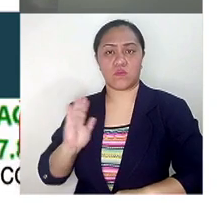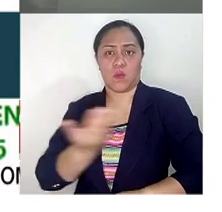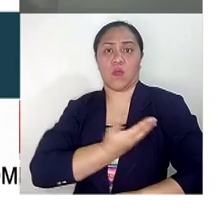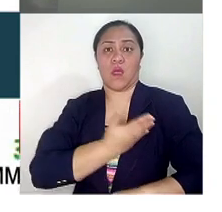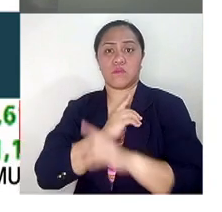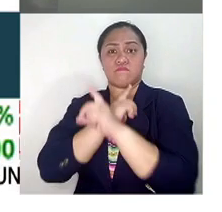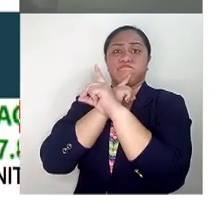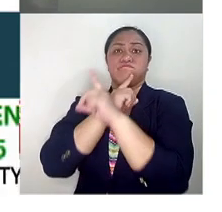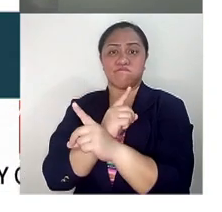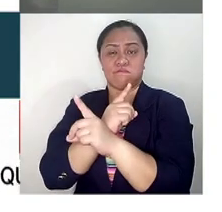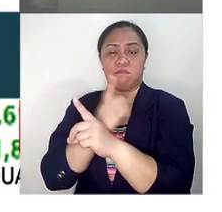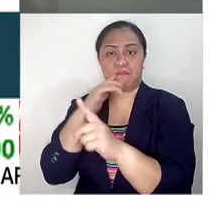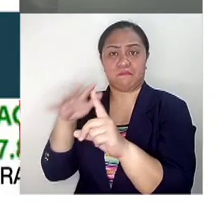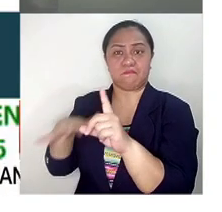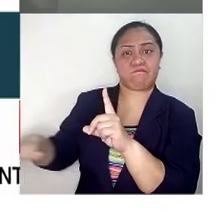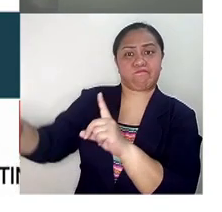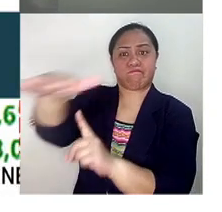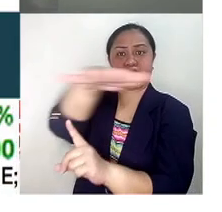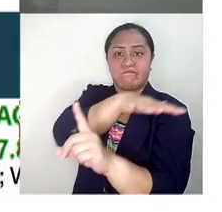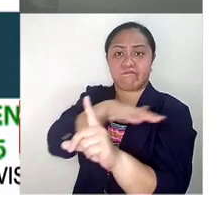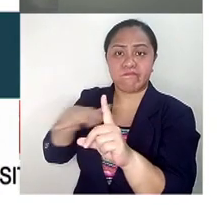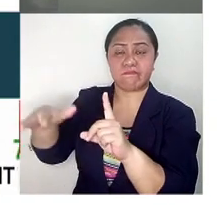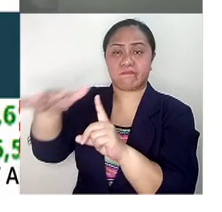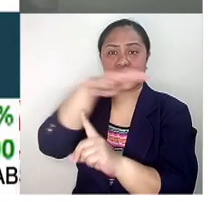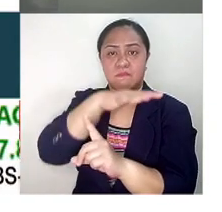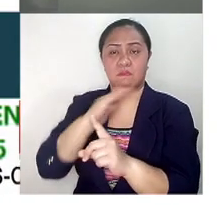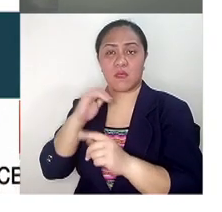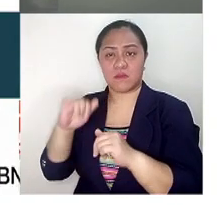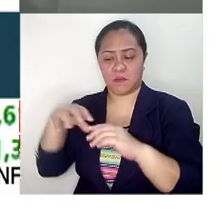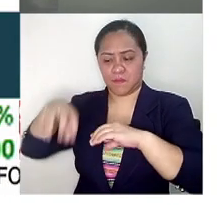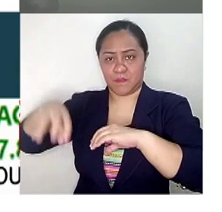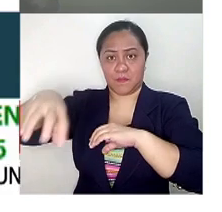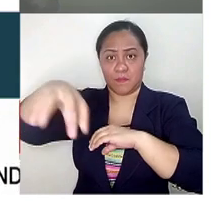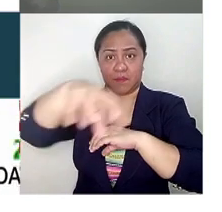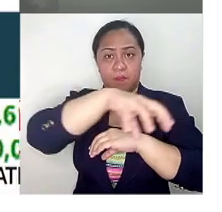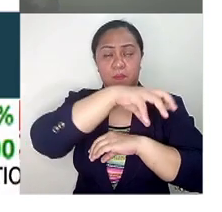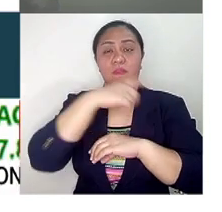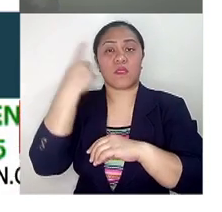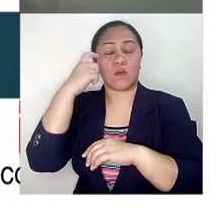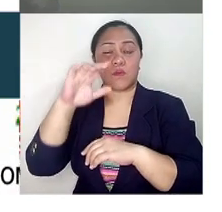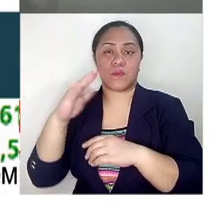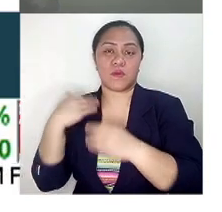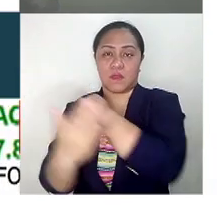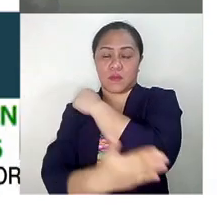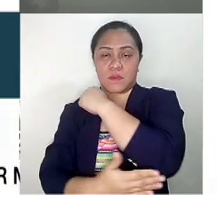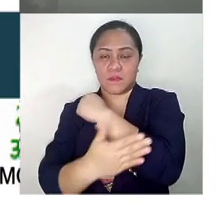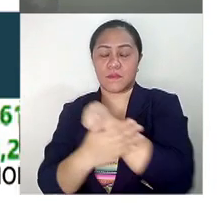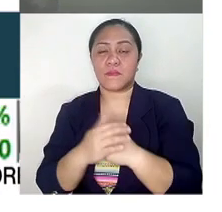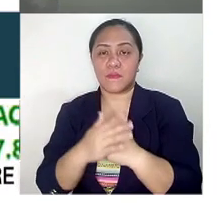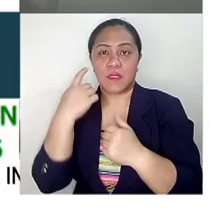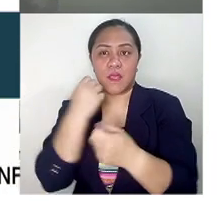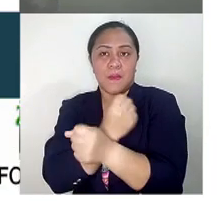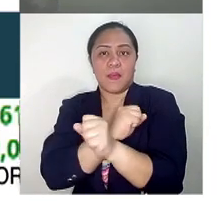all the surrounding countries, our neighbors, not the neighbors around us. So it comes at the cost of our security. And that's something that really